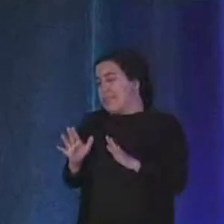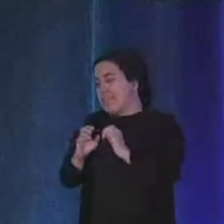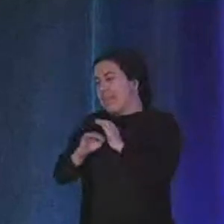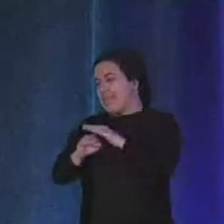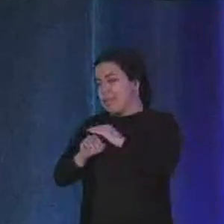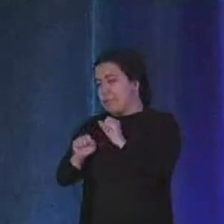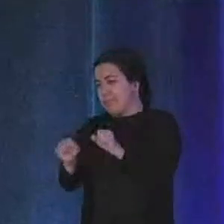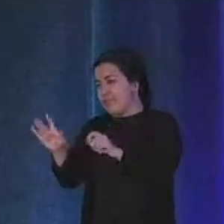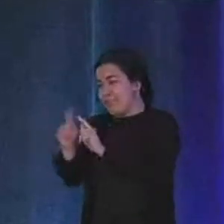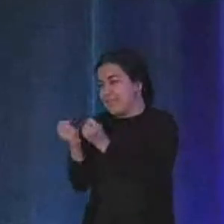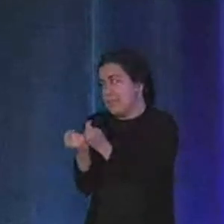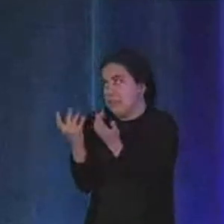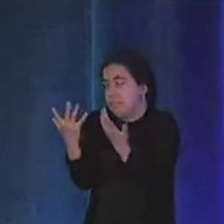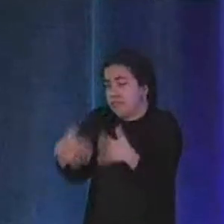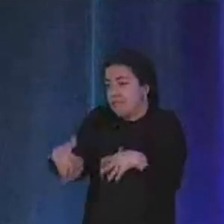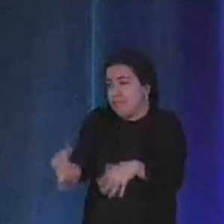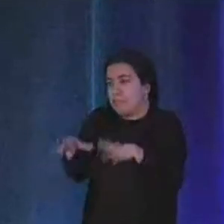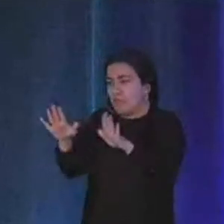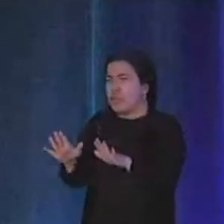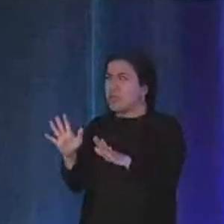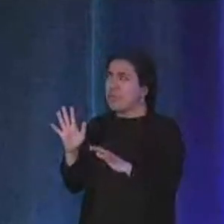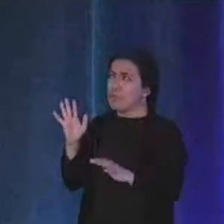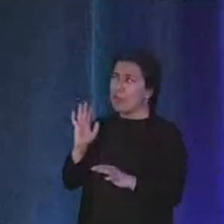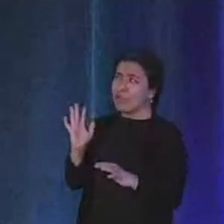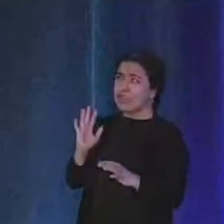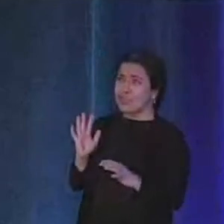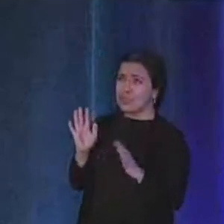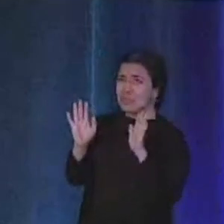is wonderful, was wonderful.